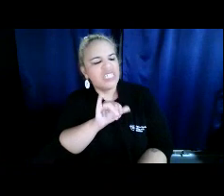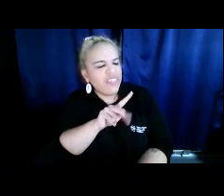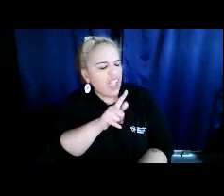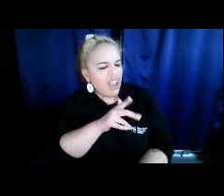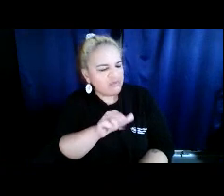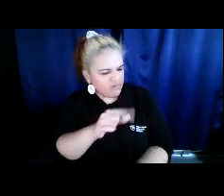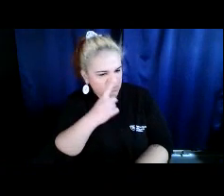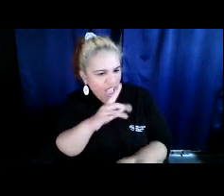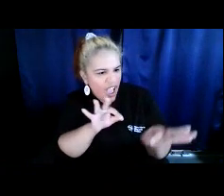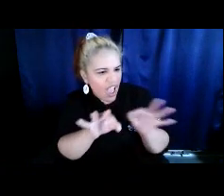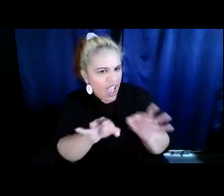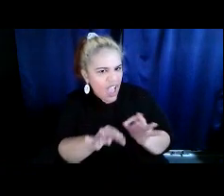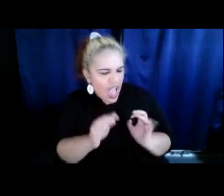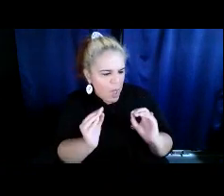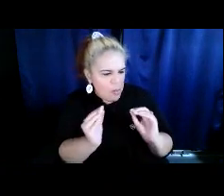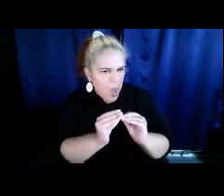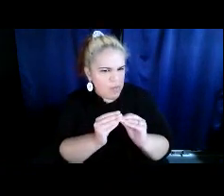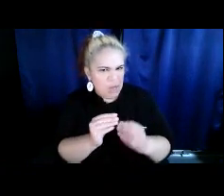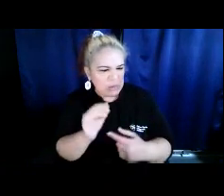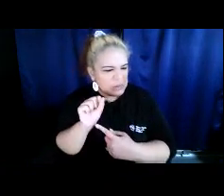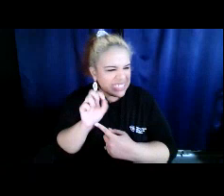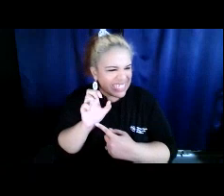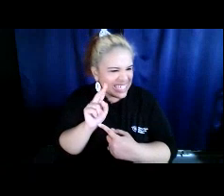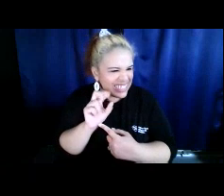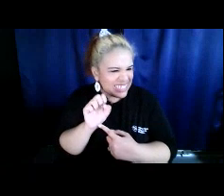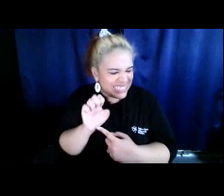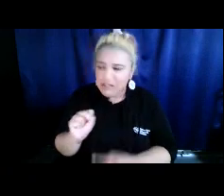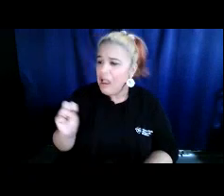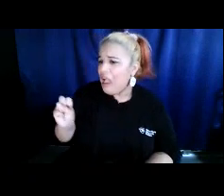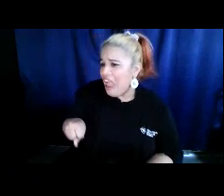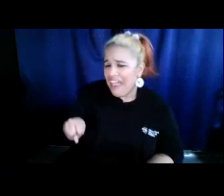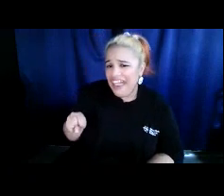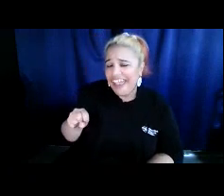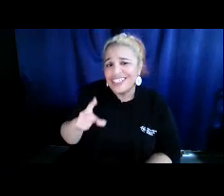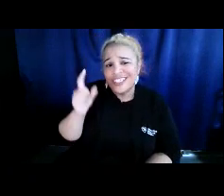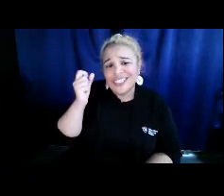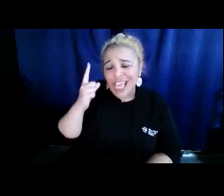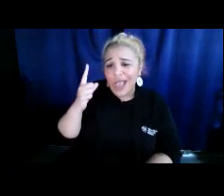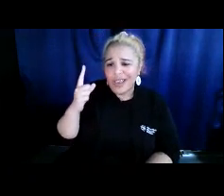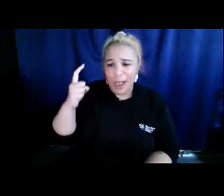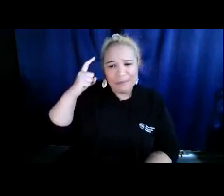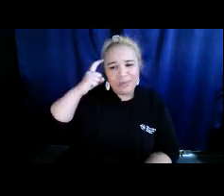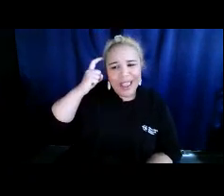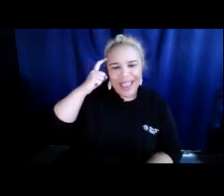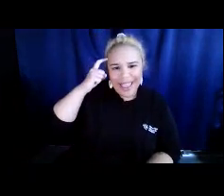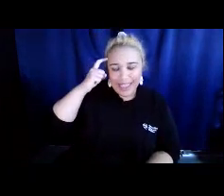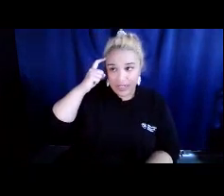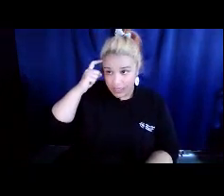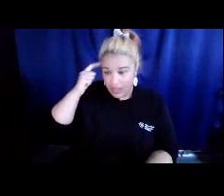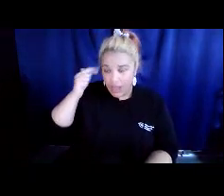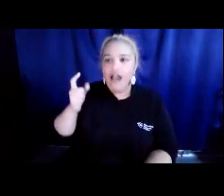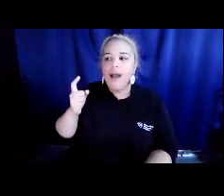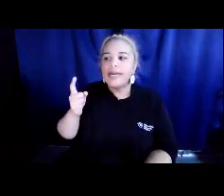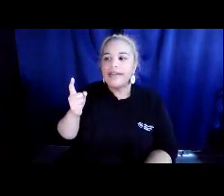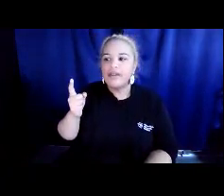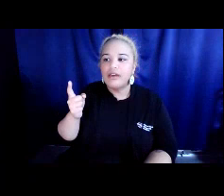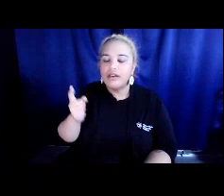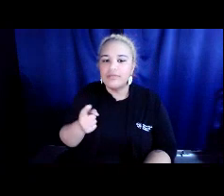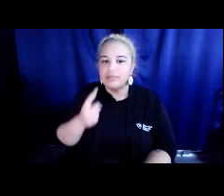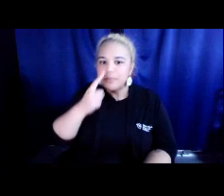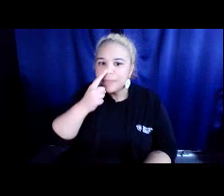information from physical surroundings differently. Processing involves our brains receiving, organizing, and responding to this